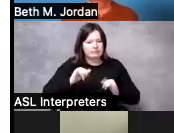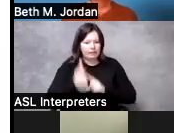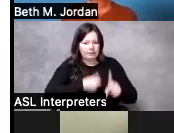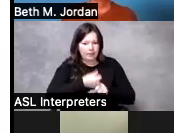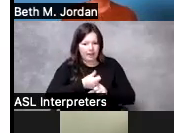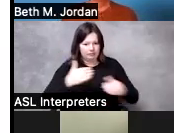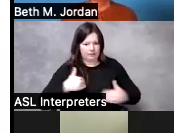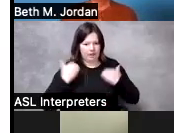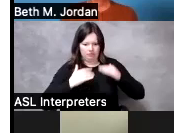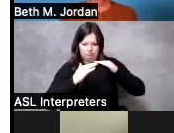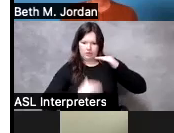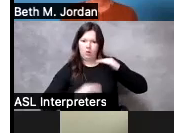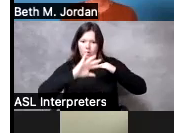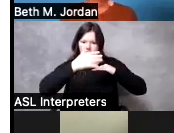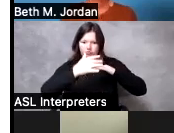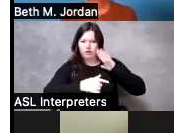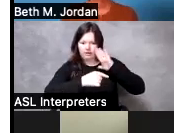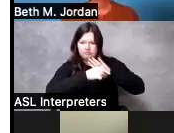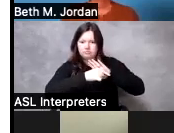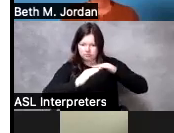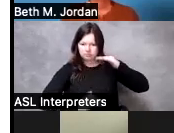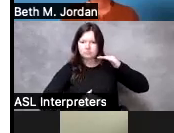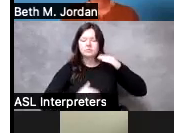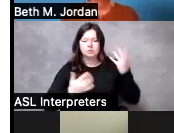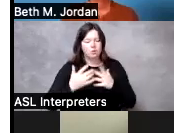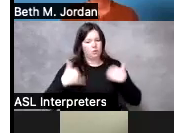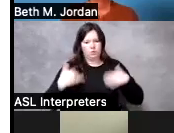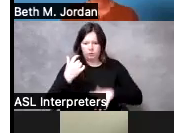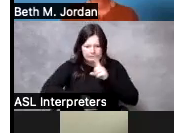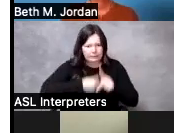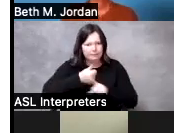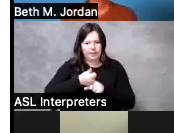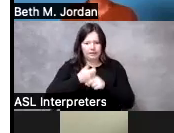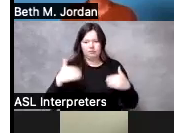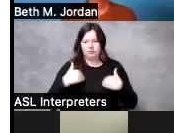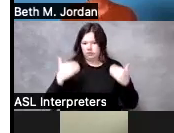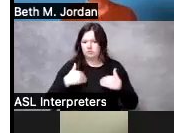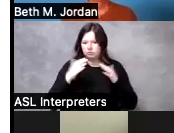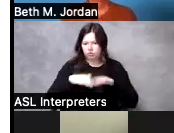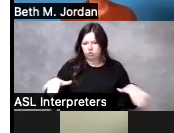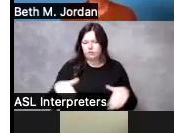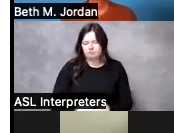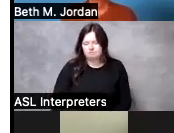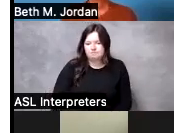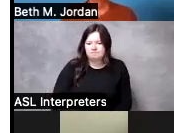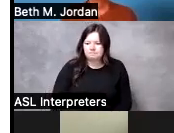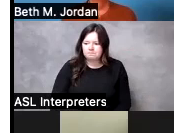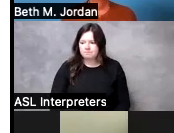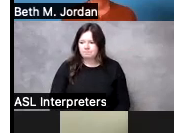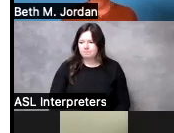been a tremendous impact on mental health well-being among our children and youth. Next slide.